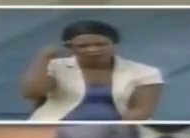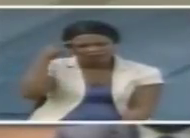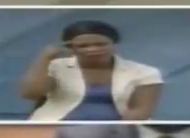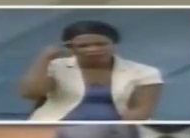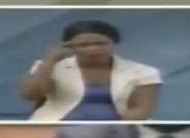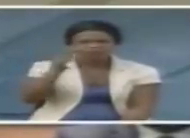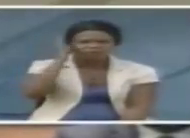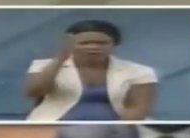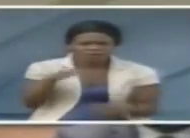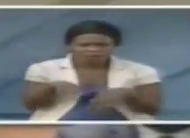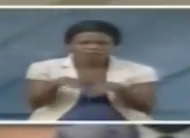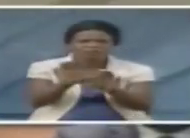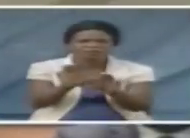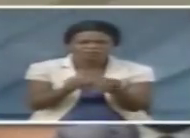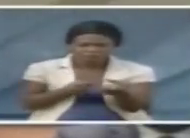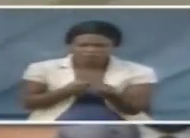the amnesty.